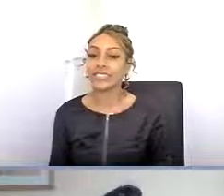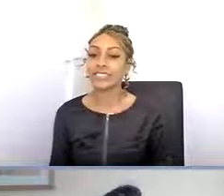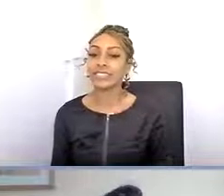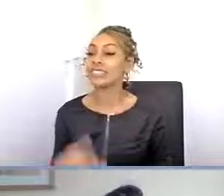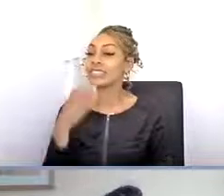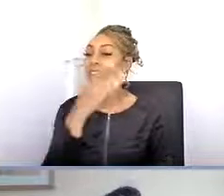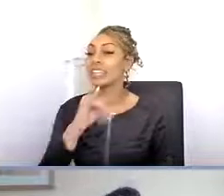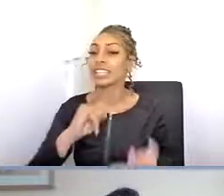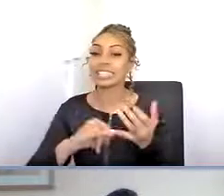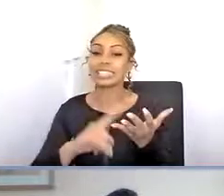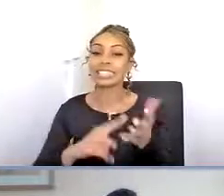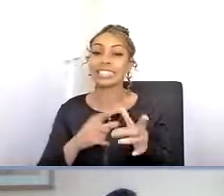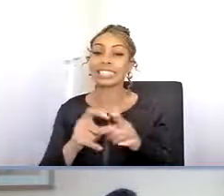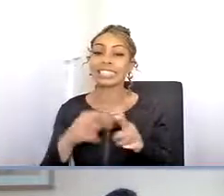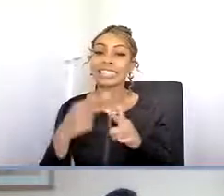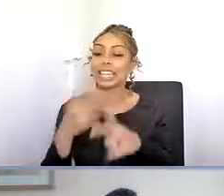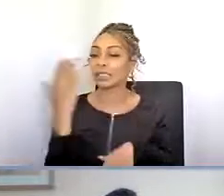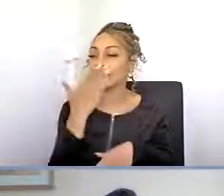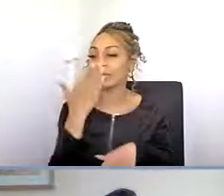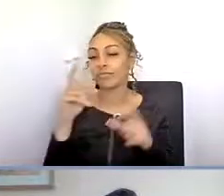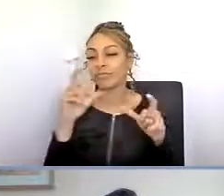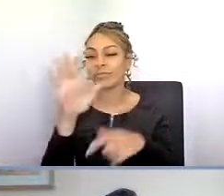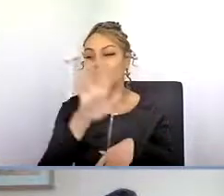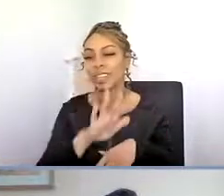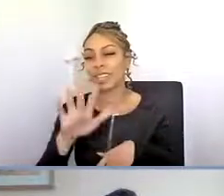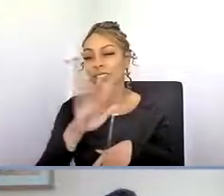Slade School, probably taken around